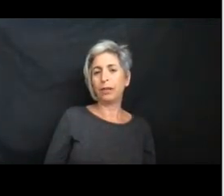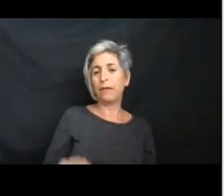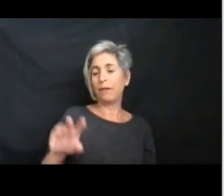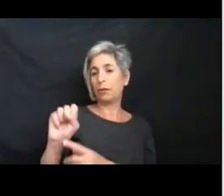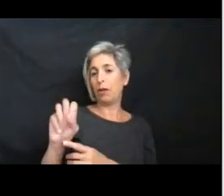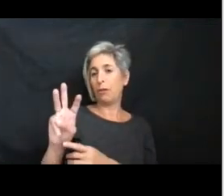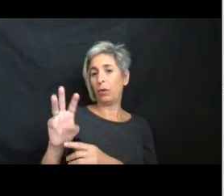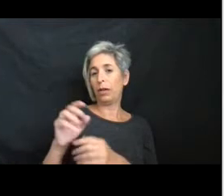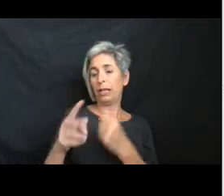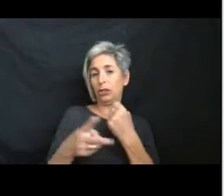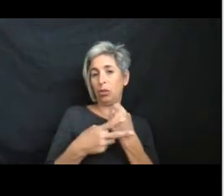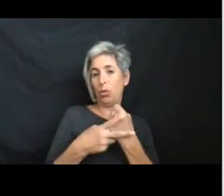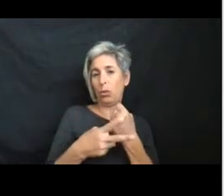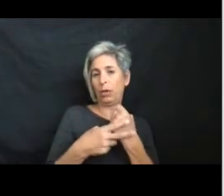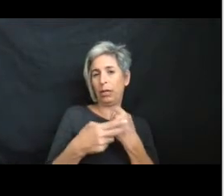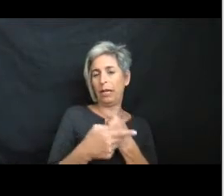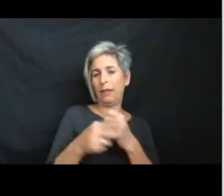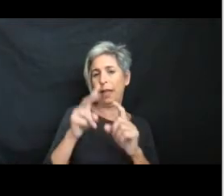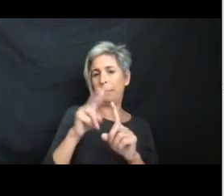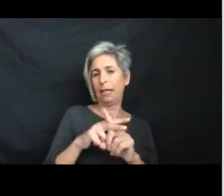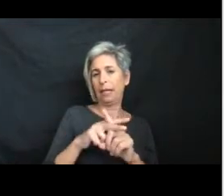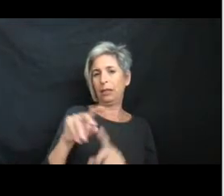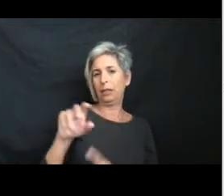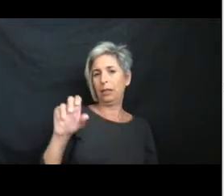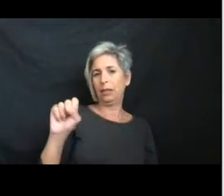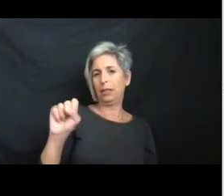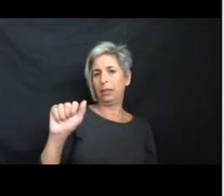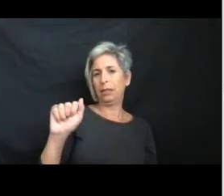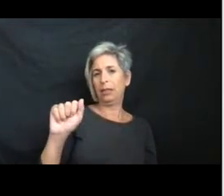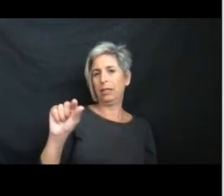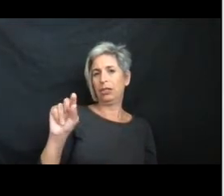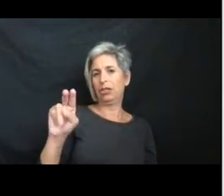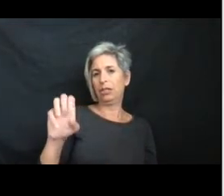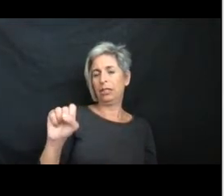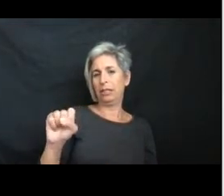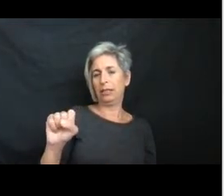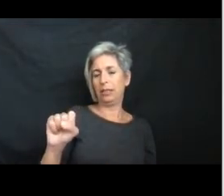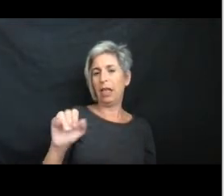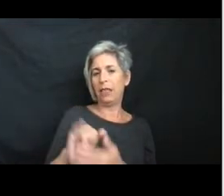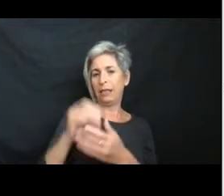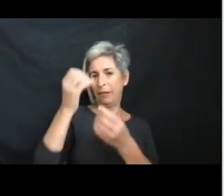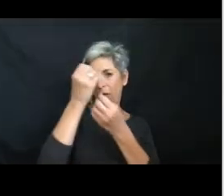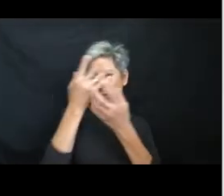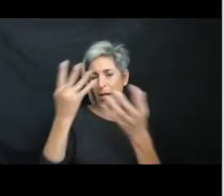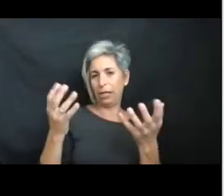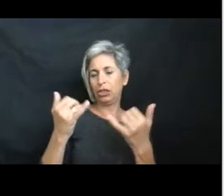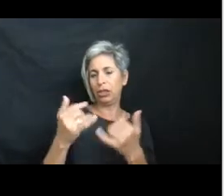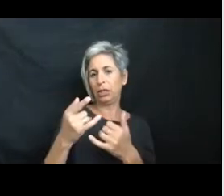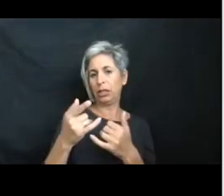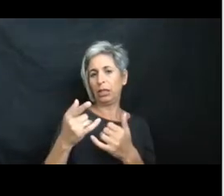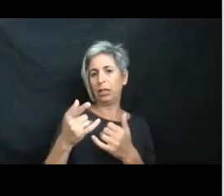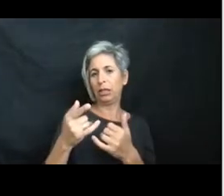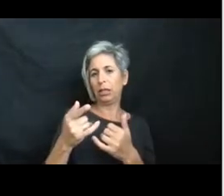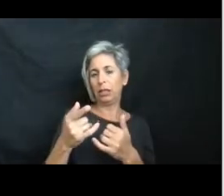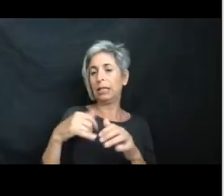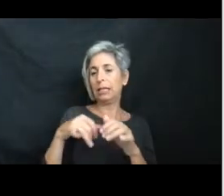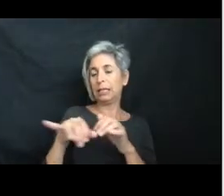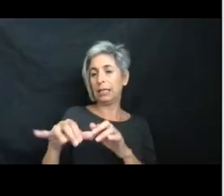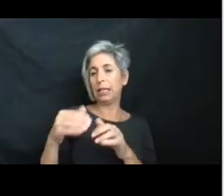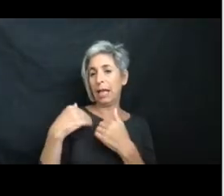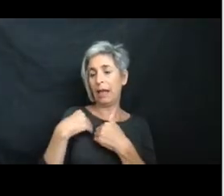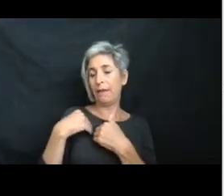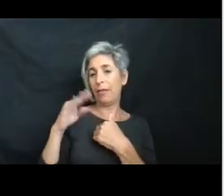in the SagesGov cloud application. So this is just for your information. At this point, the ball is still on the city side.